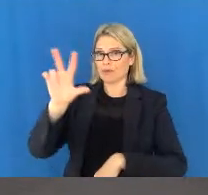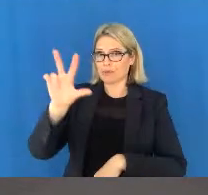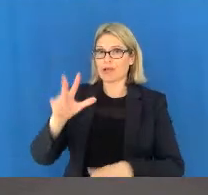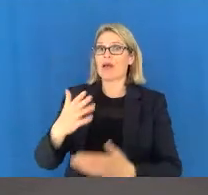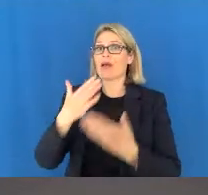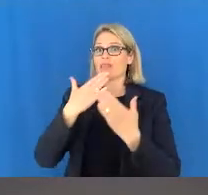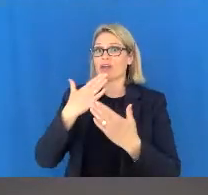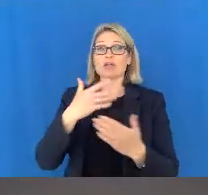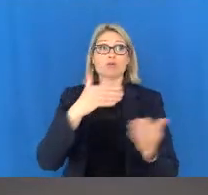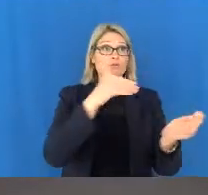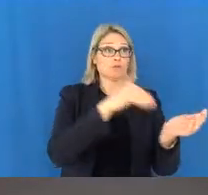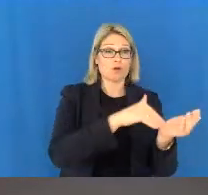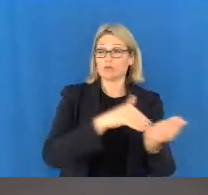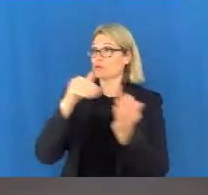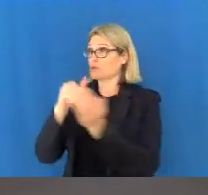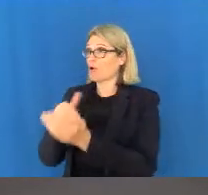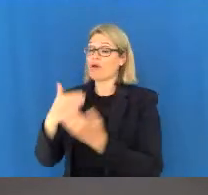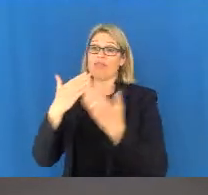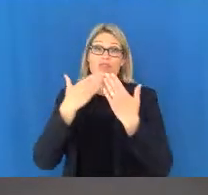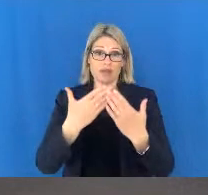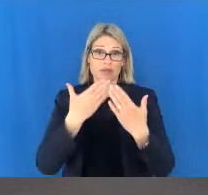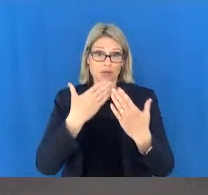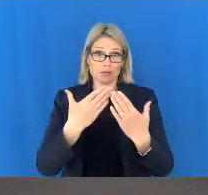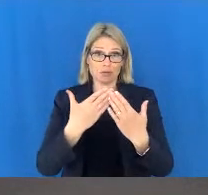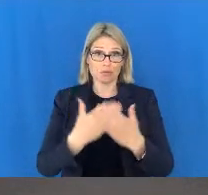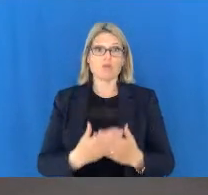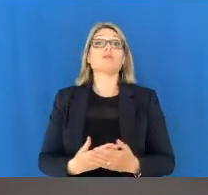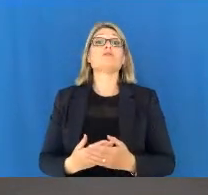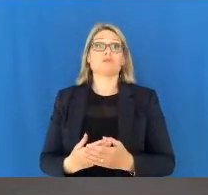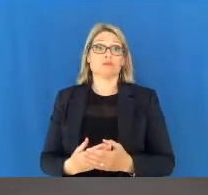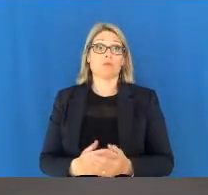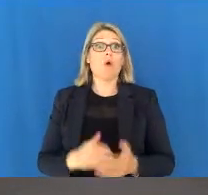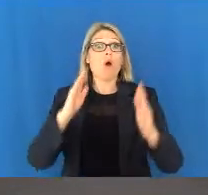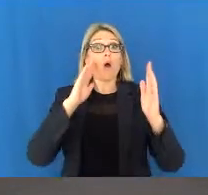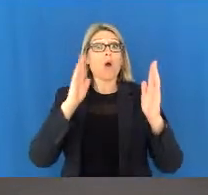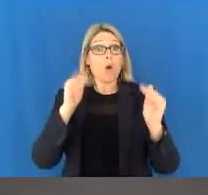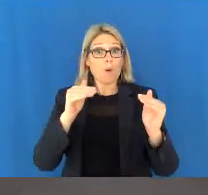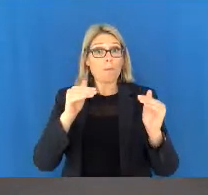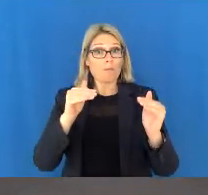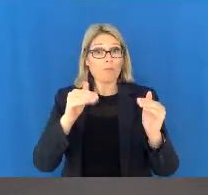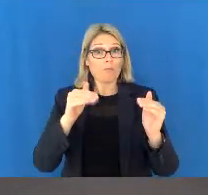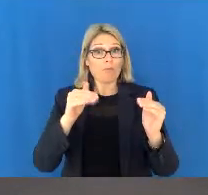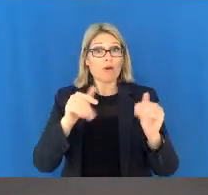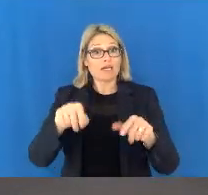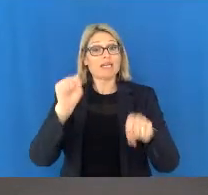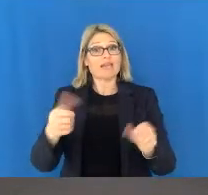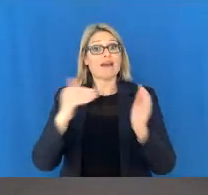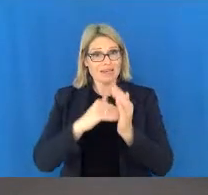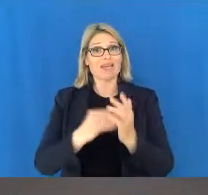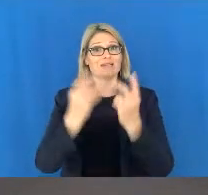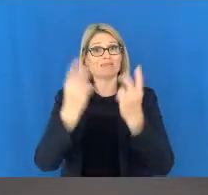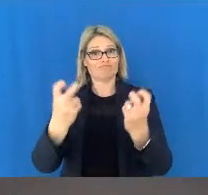Tobin, Dr. Russell, and everyone out there. And hopefully we can get to do something like this again